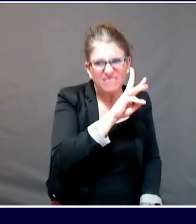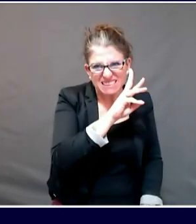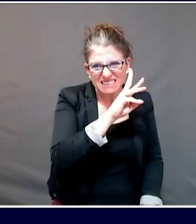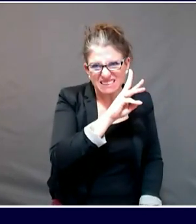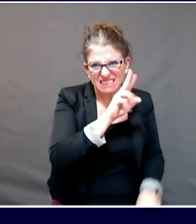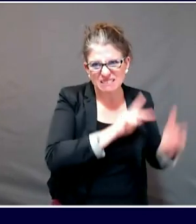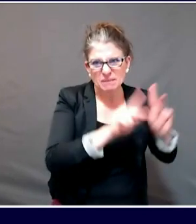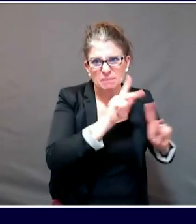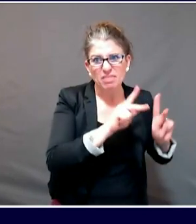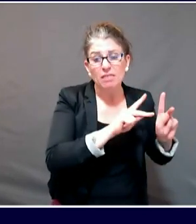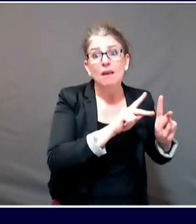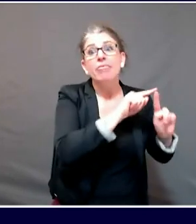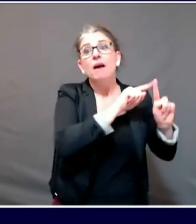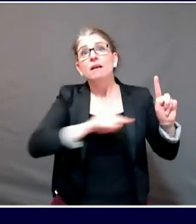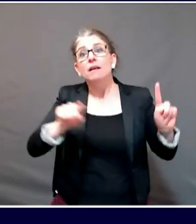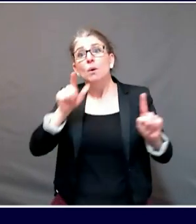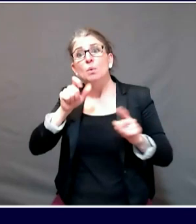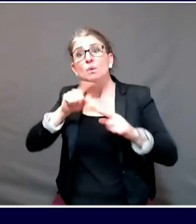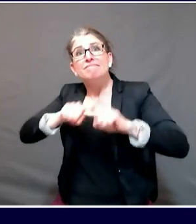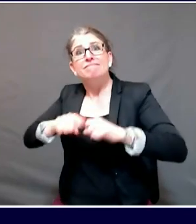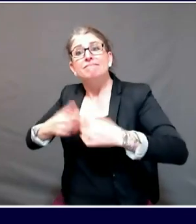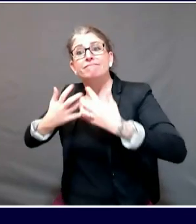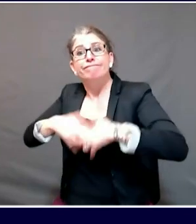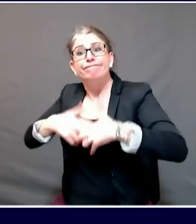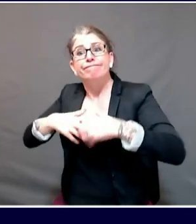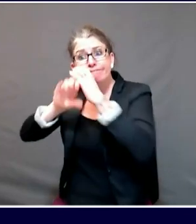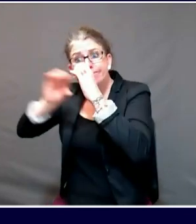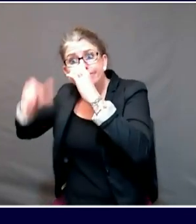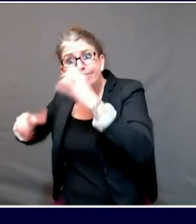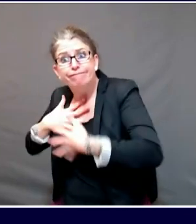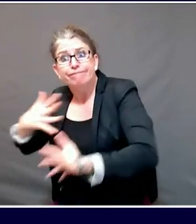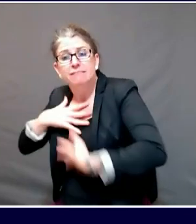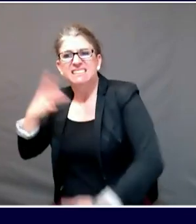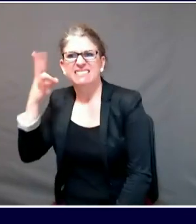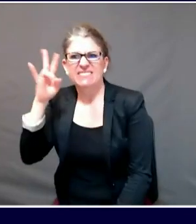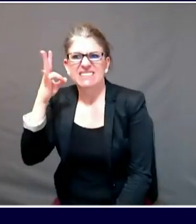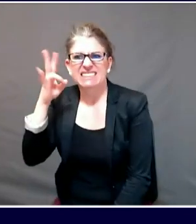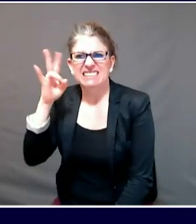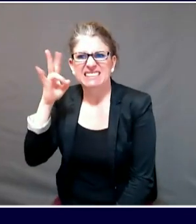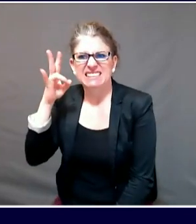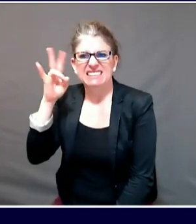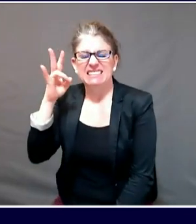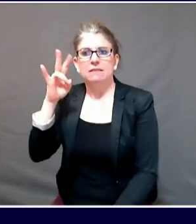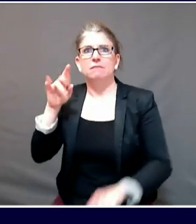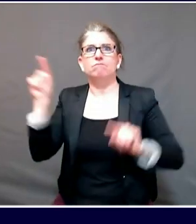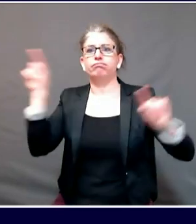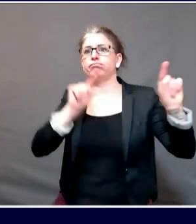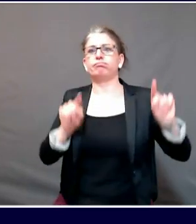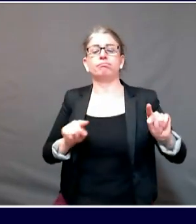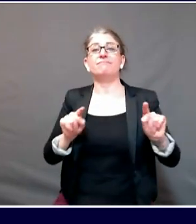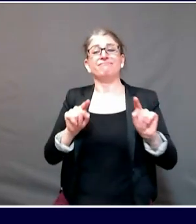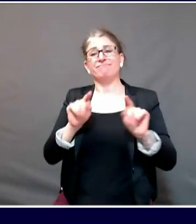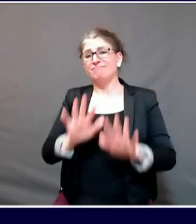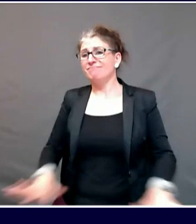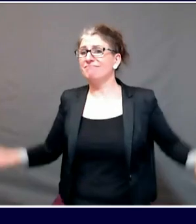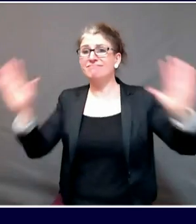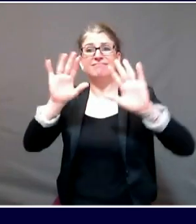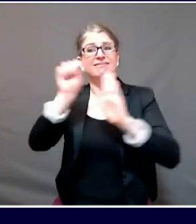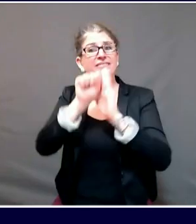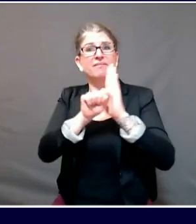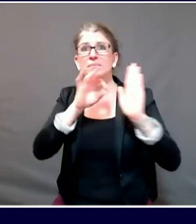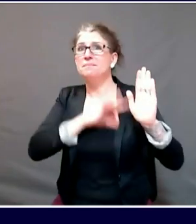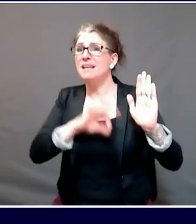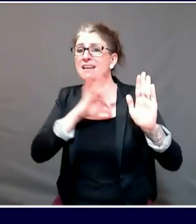1,967 are among healthcare workers. Again, as I mentioned a moment ago, the number of new cases of